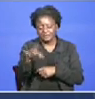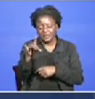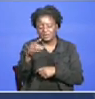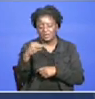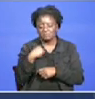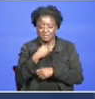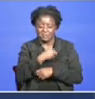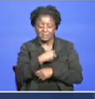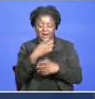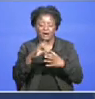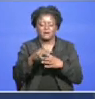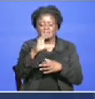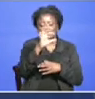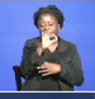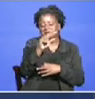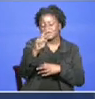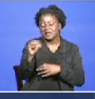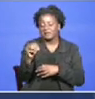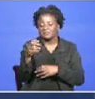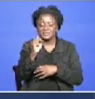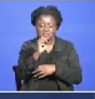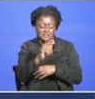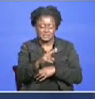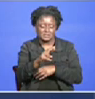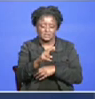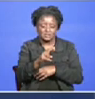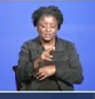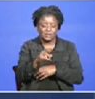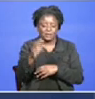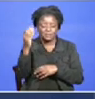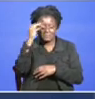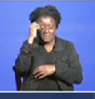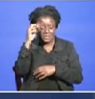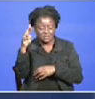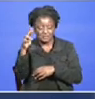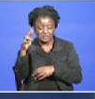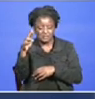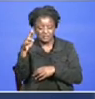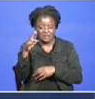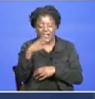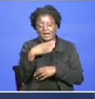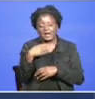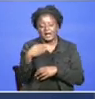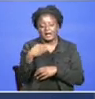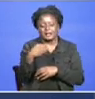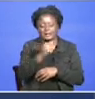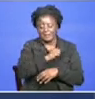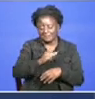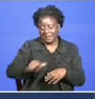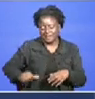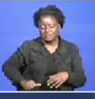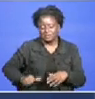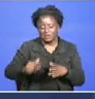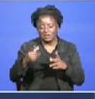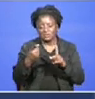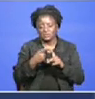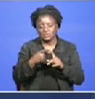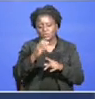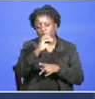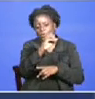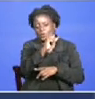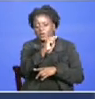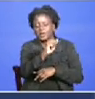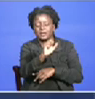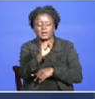Bahamian people as a senior cabinet minister and as ambassador permanent representative to the Organization of American